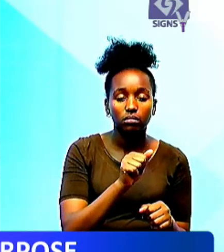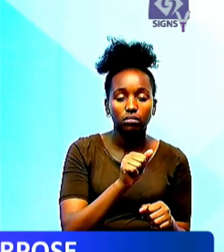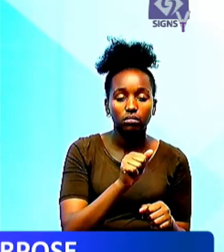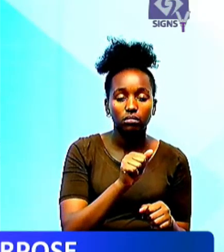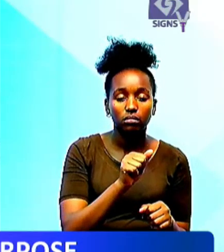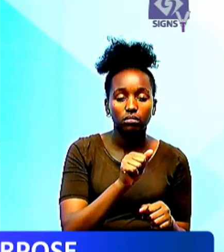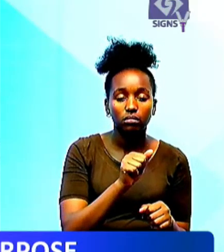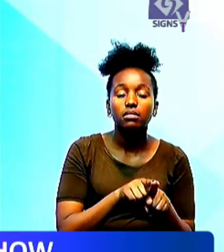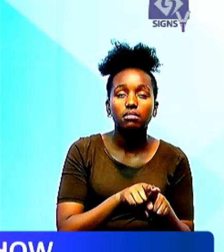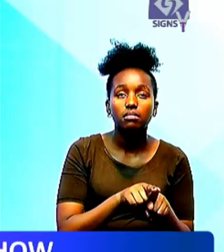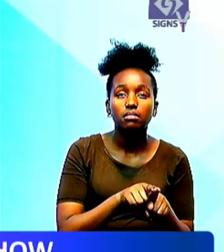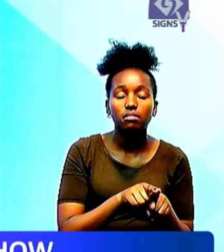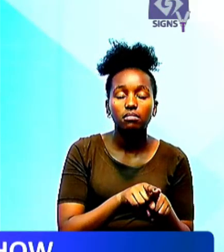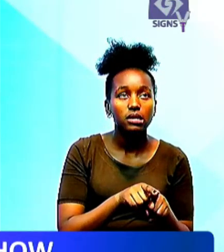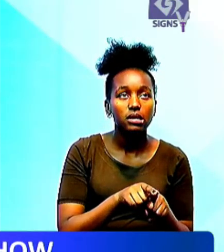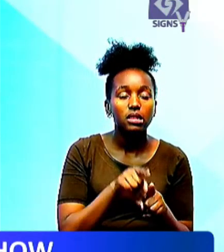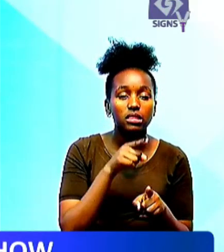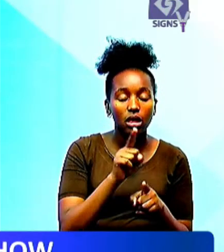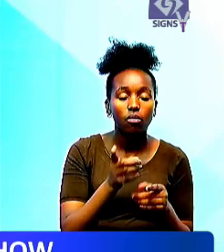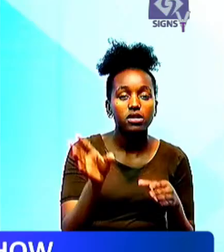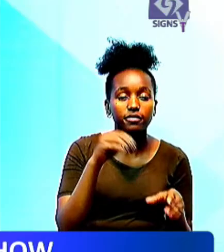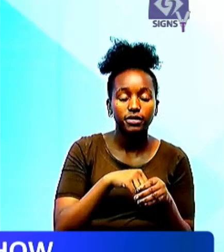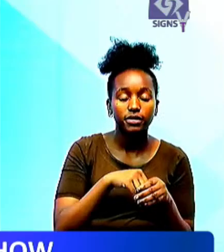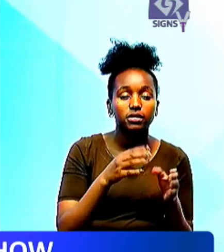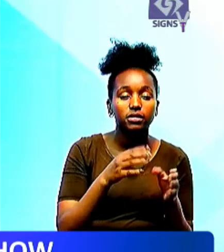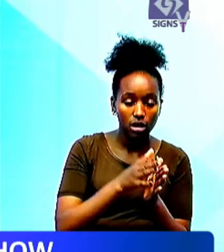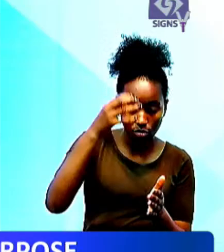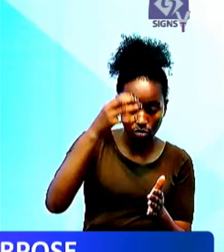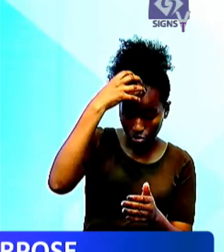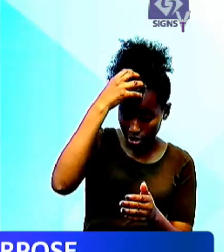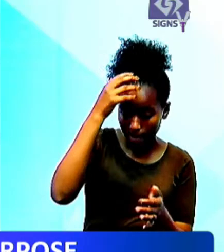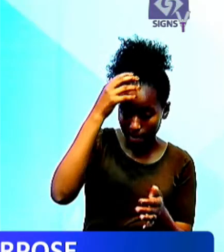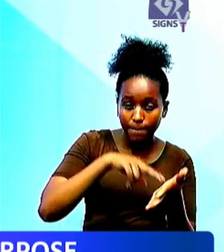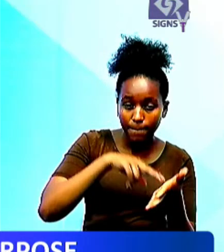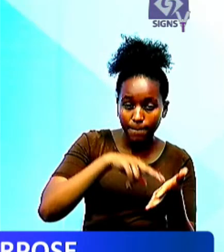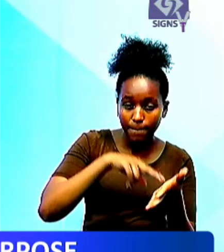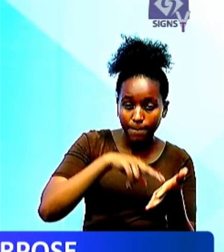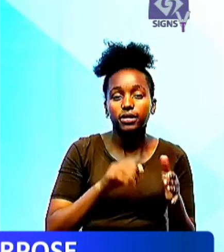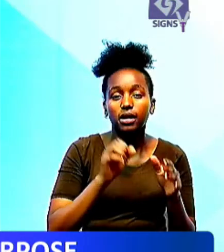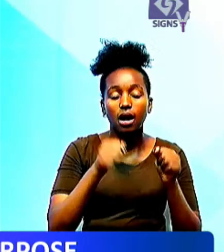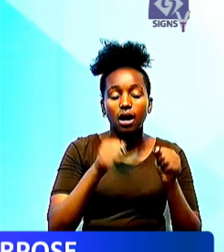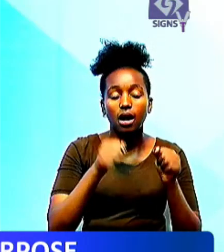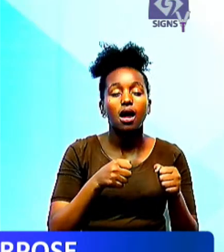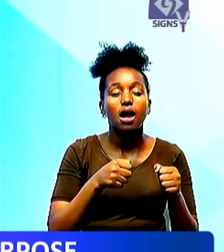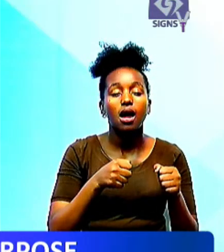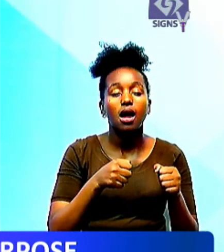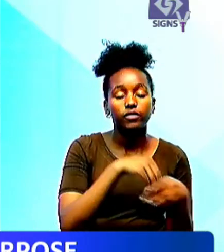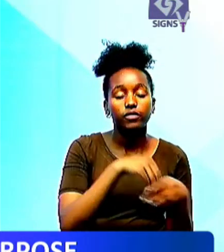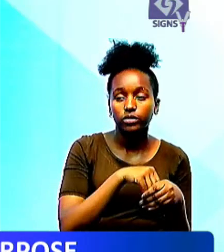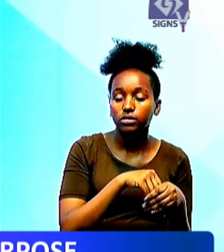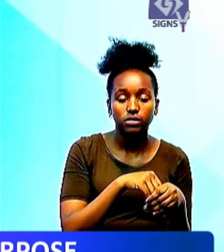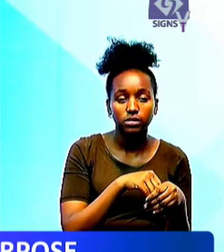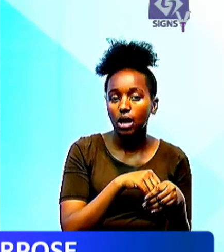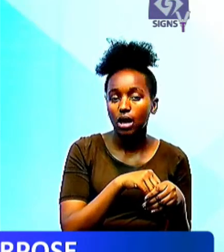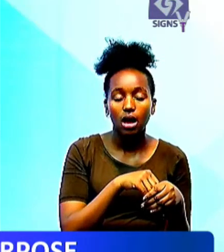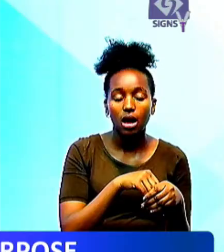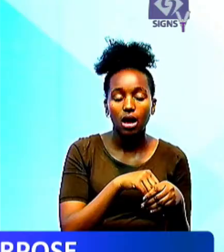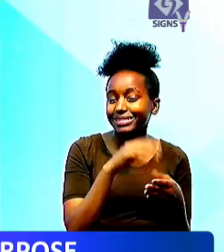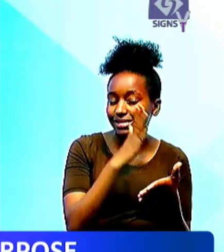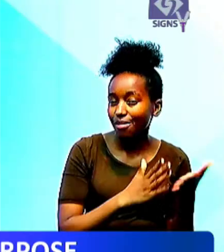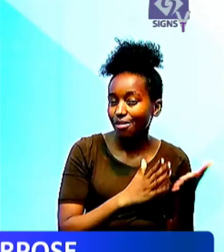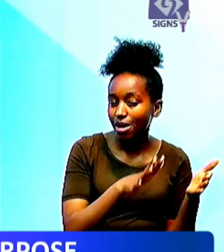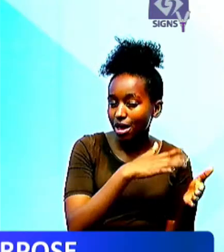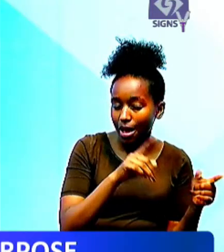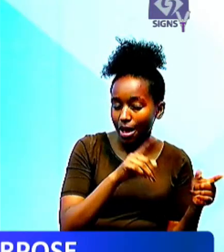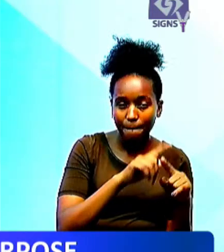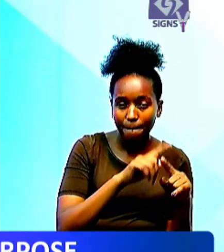the, for Muslims, they restrict where industry you invest, like alcohol, tobacco, and all that, they don't allow. If you